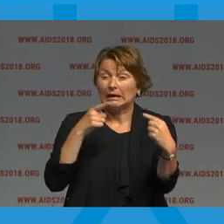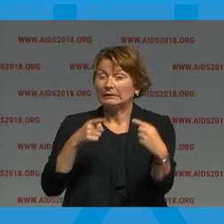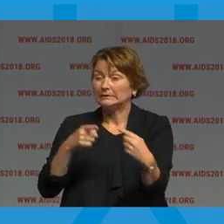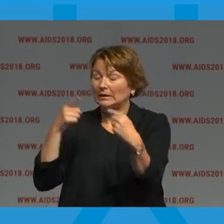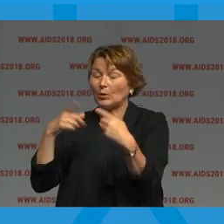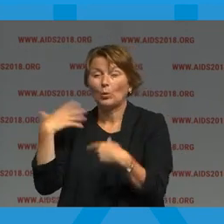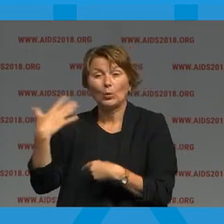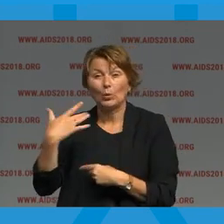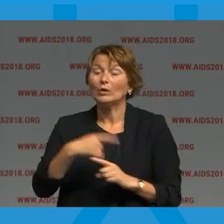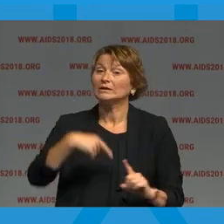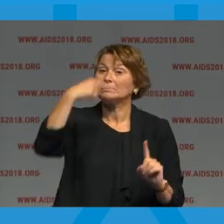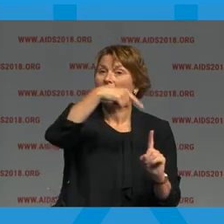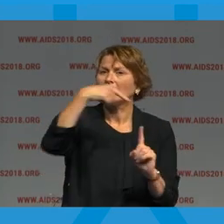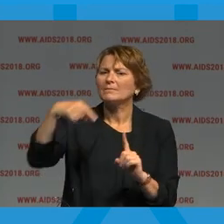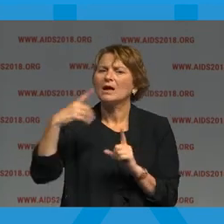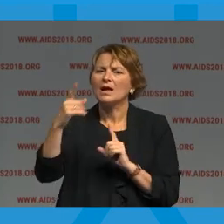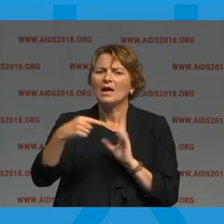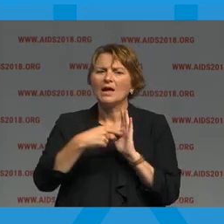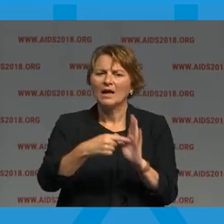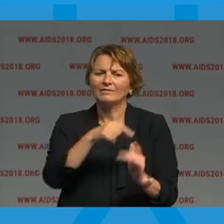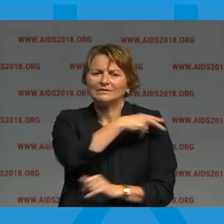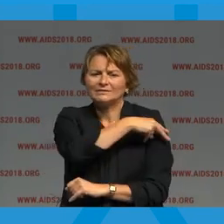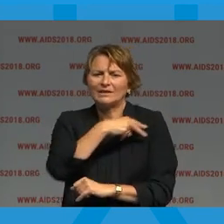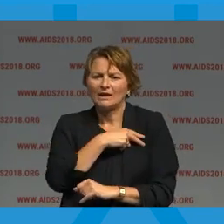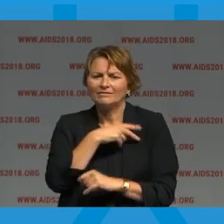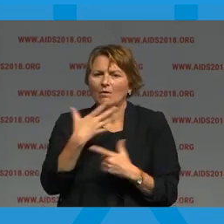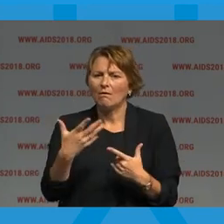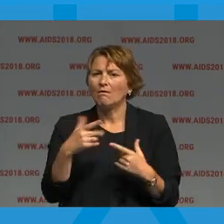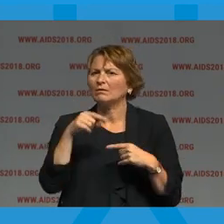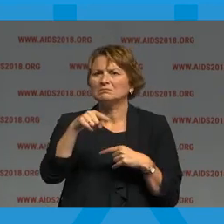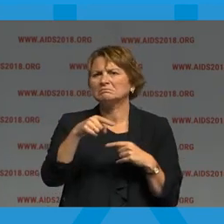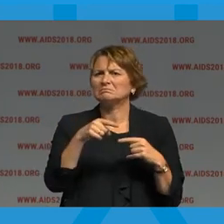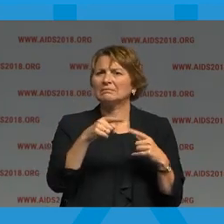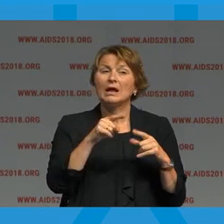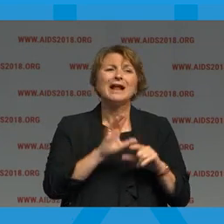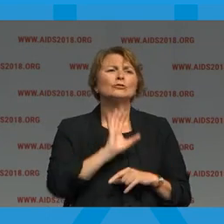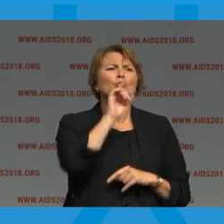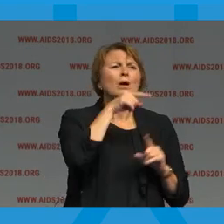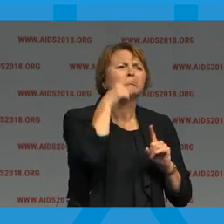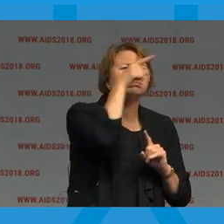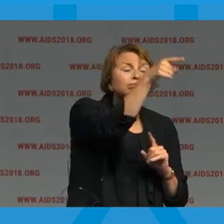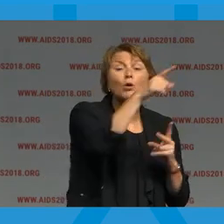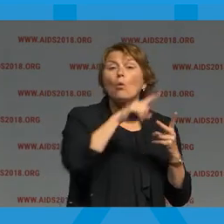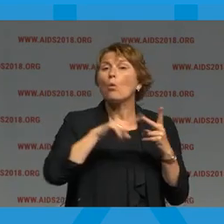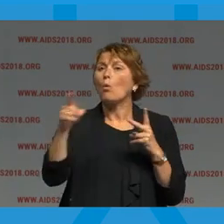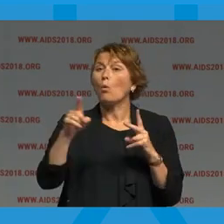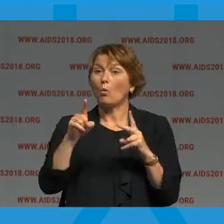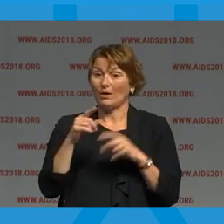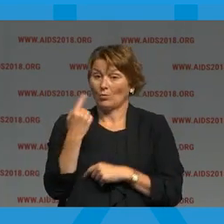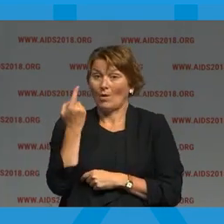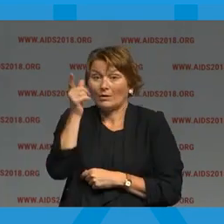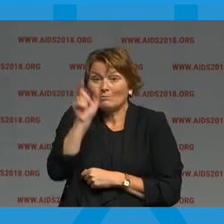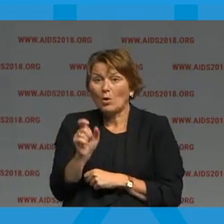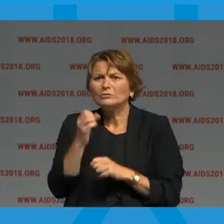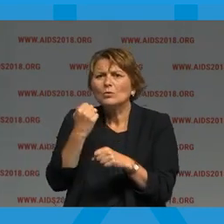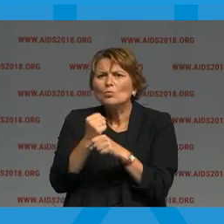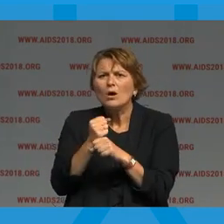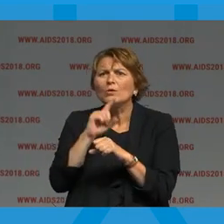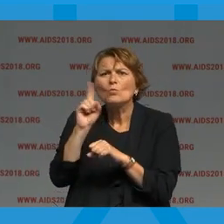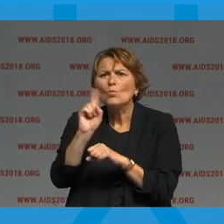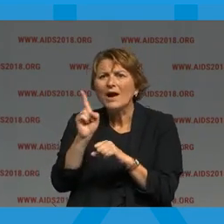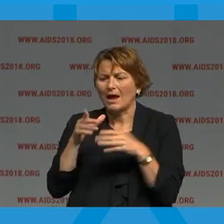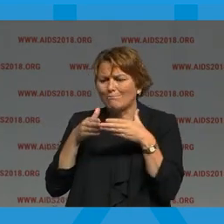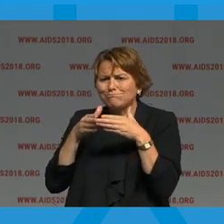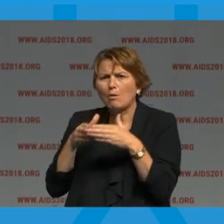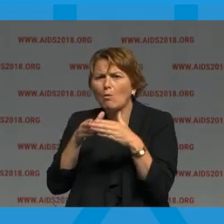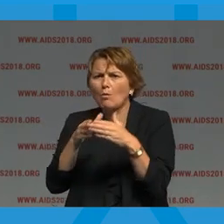we have staff on rigs. We have people in our marine fleets who are away from families for extended period of time. So we know what we are